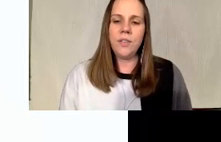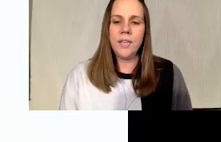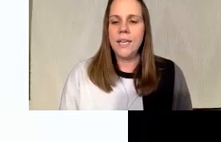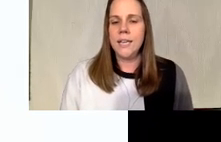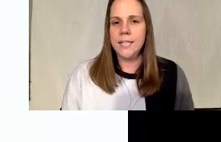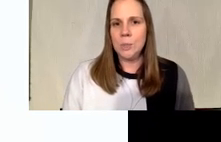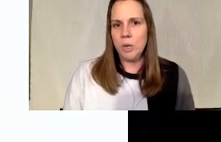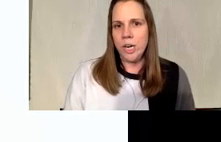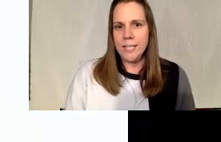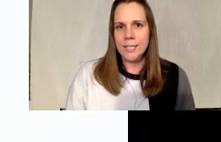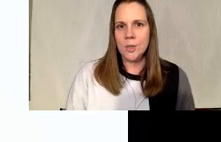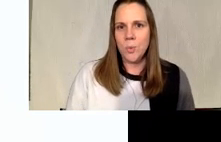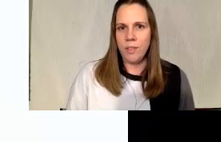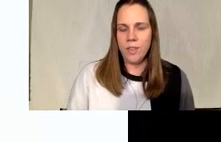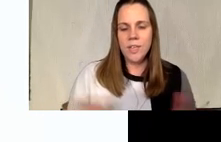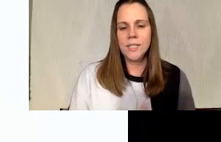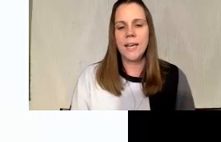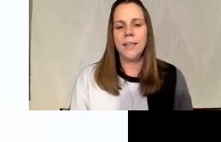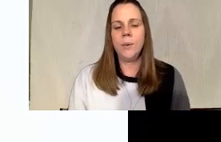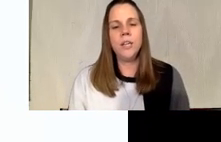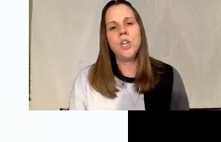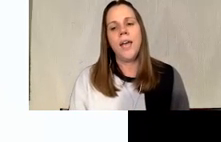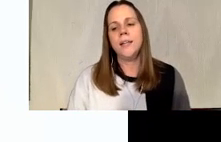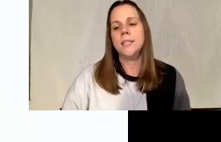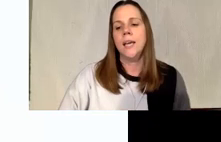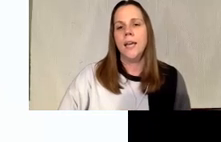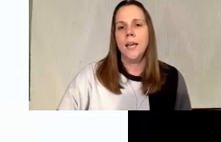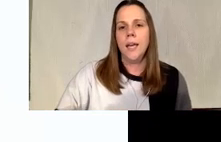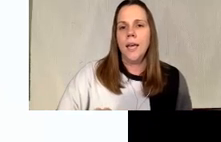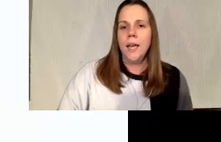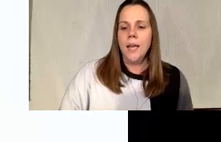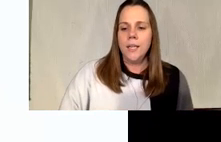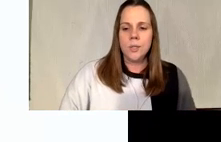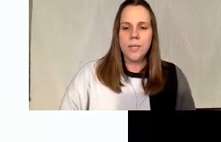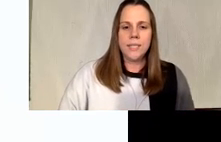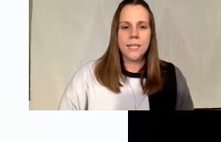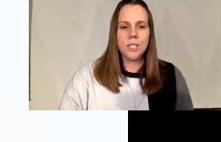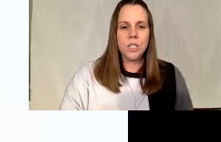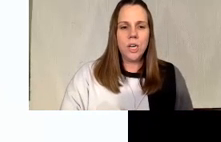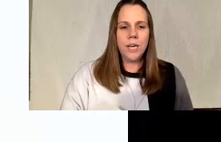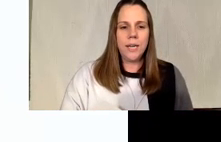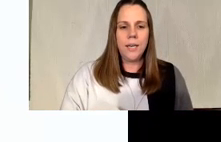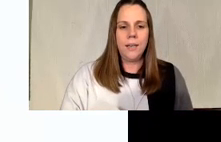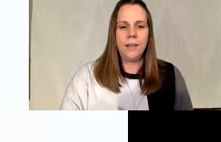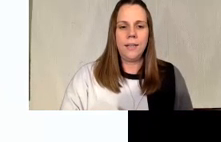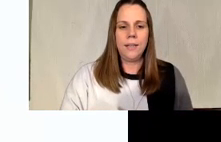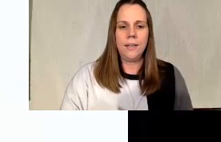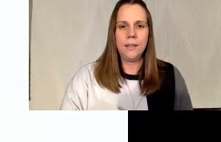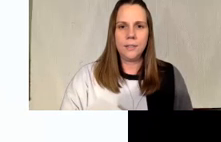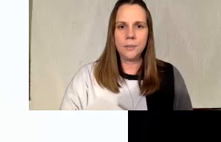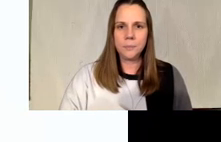of experience with sign language, and so let's get started.